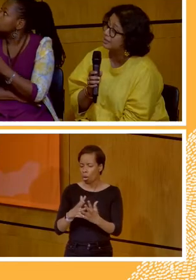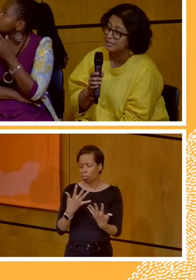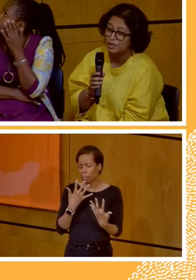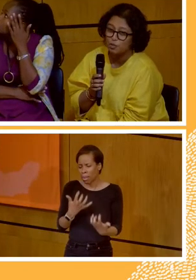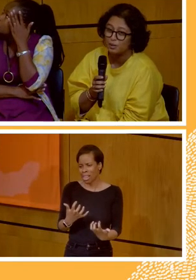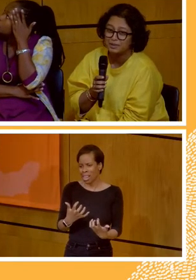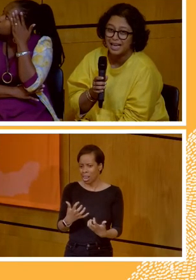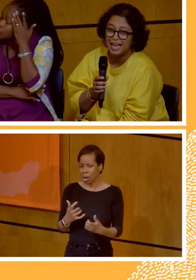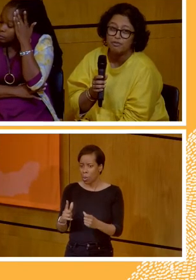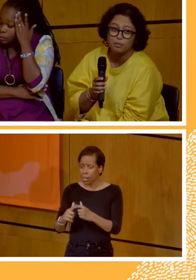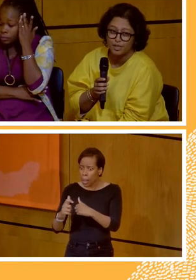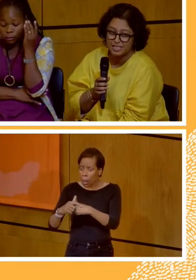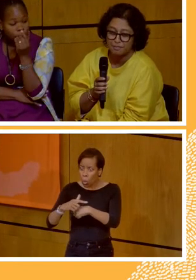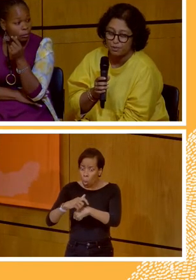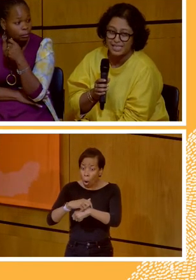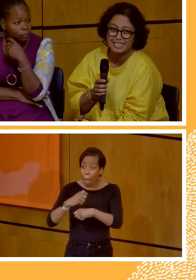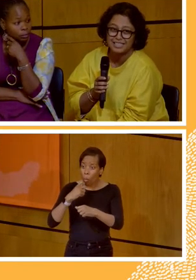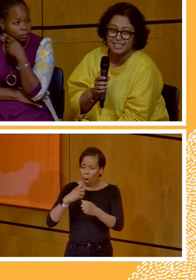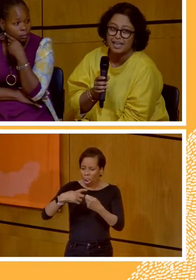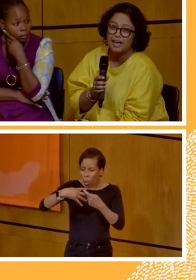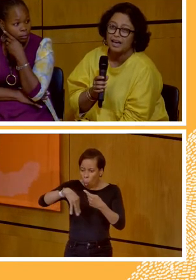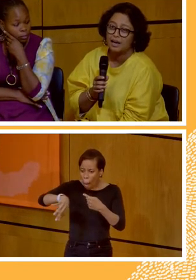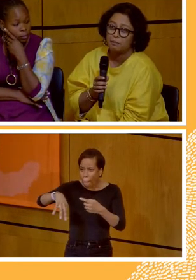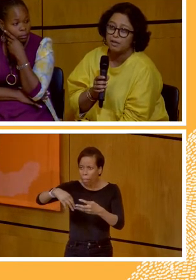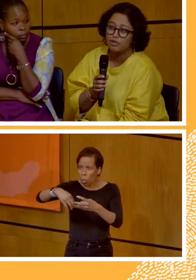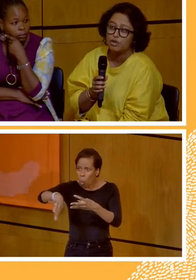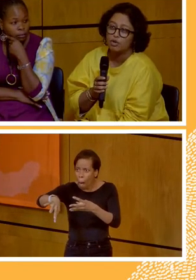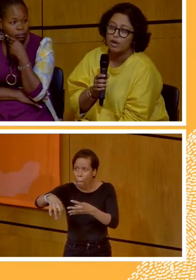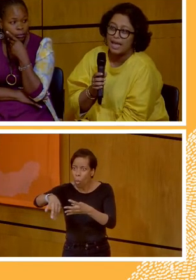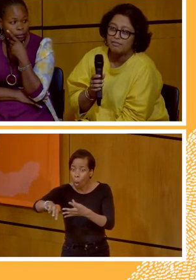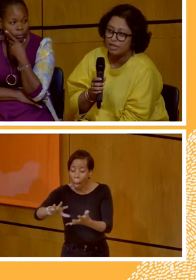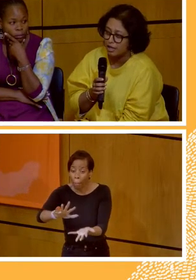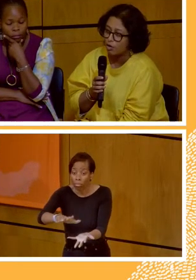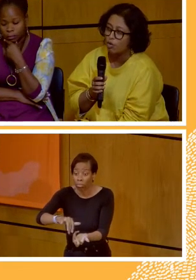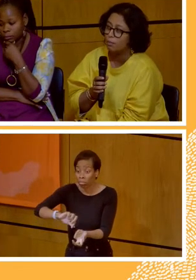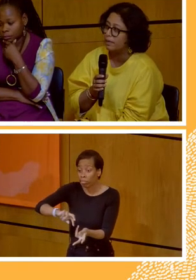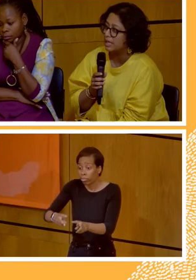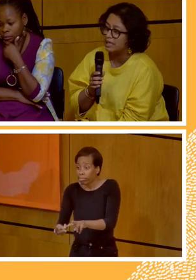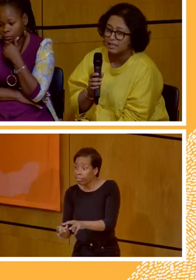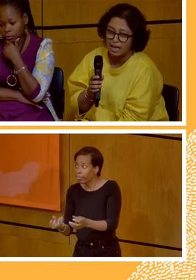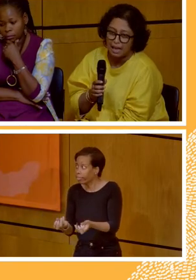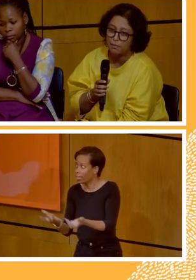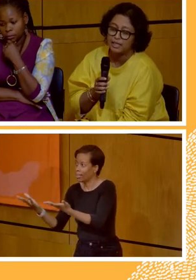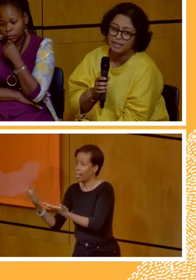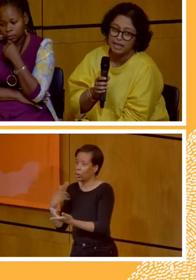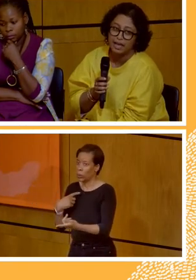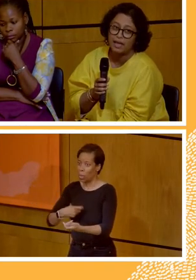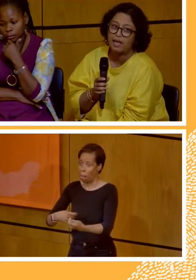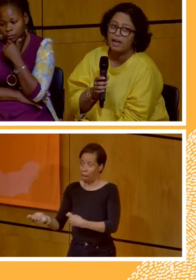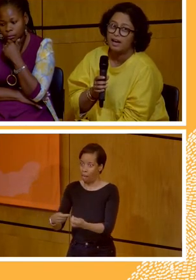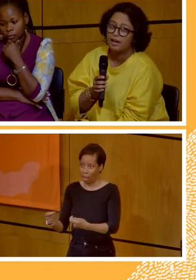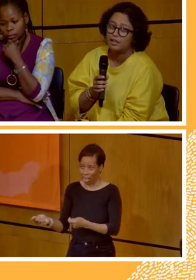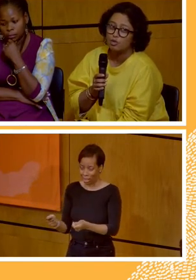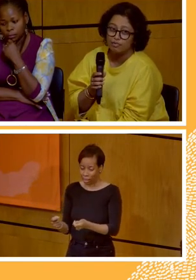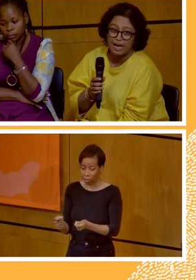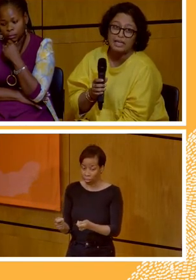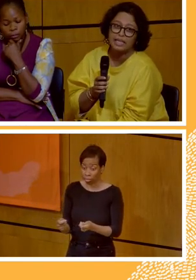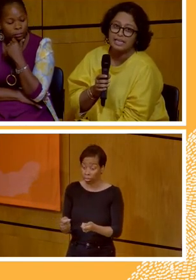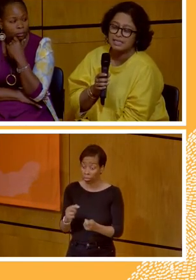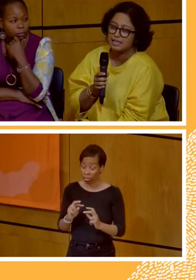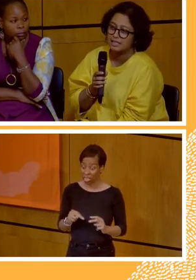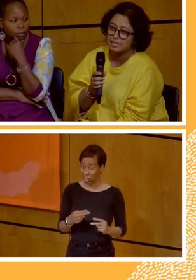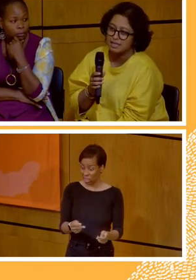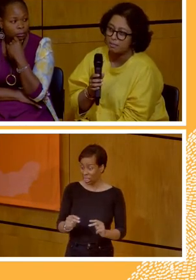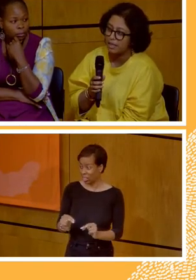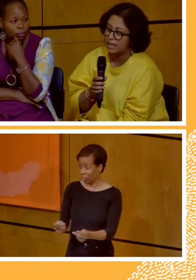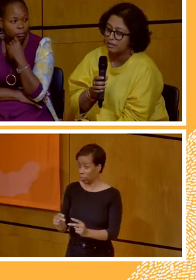these silkworms are ever present. If you go to every home in the hamlet there, you'll find